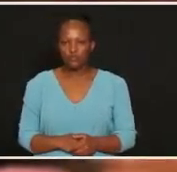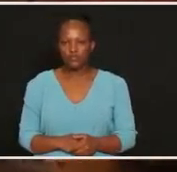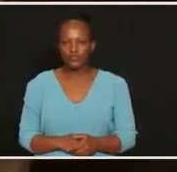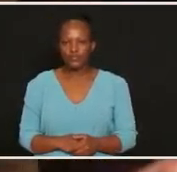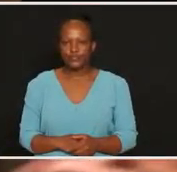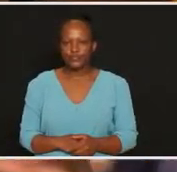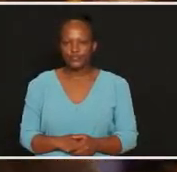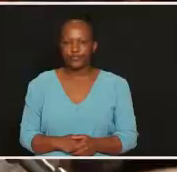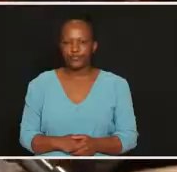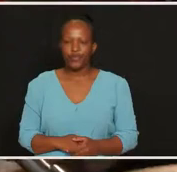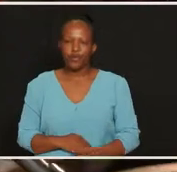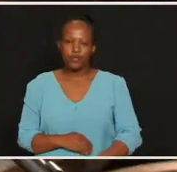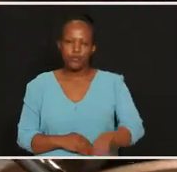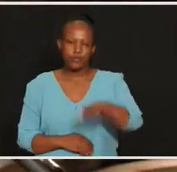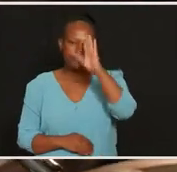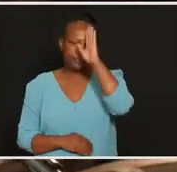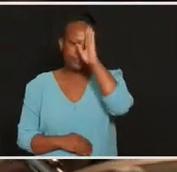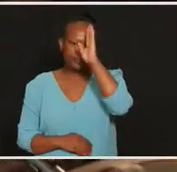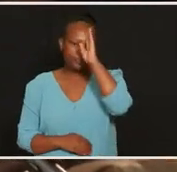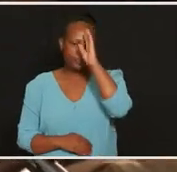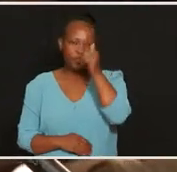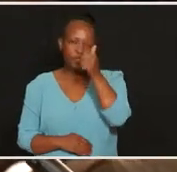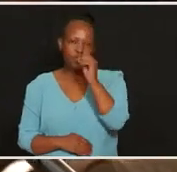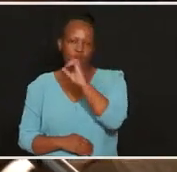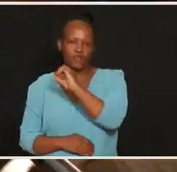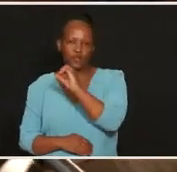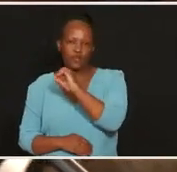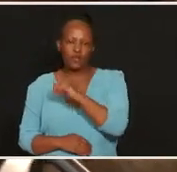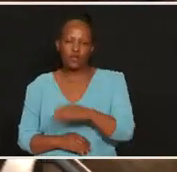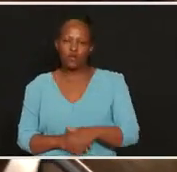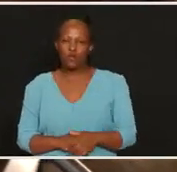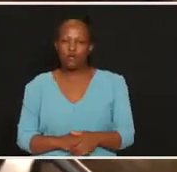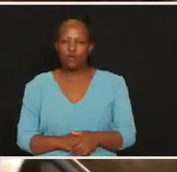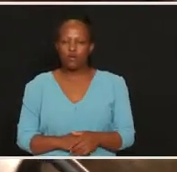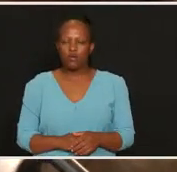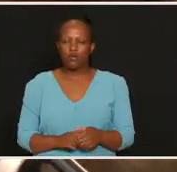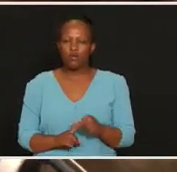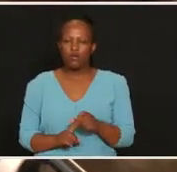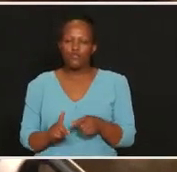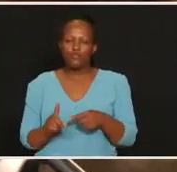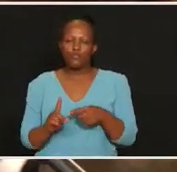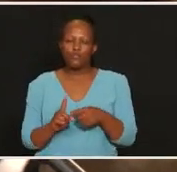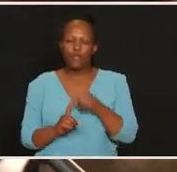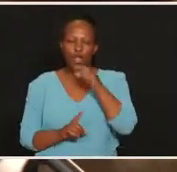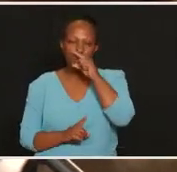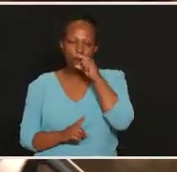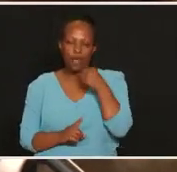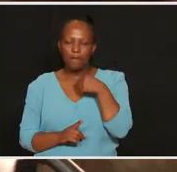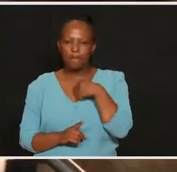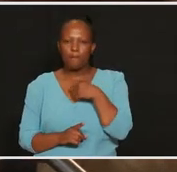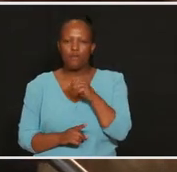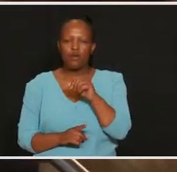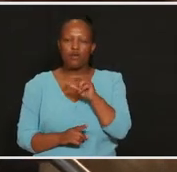afternoon we come from the orange farm